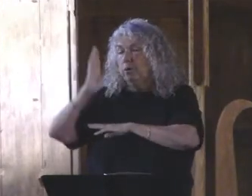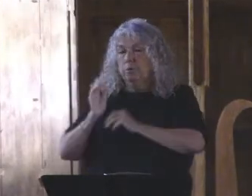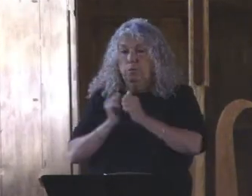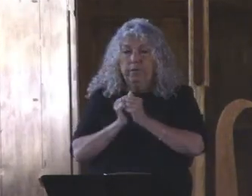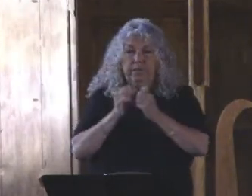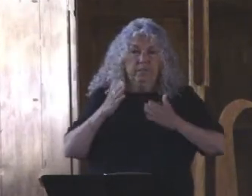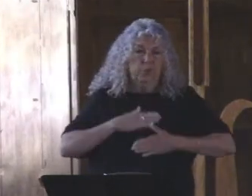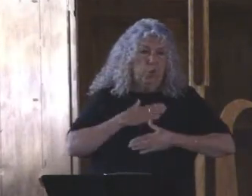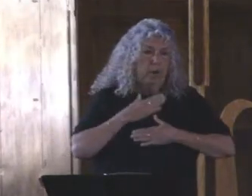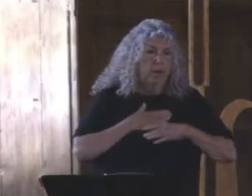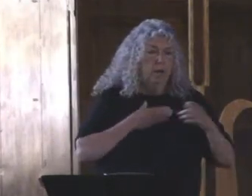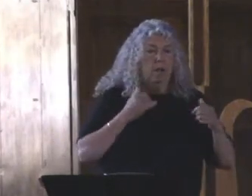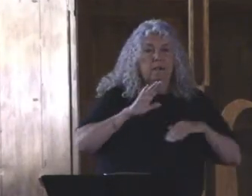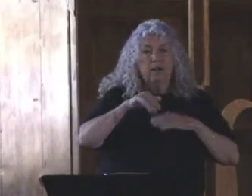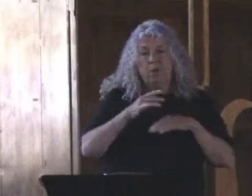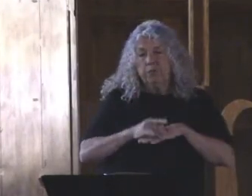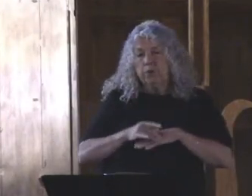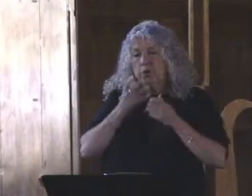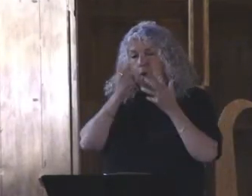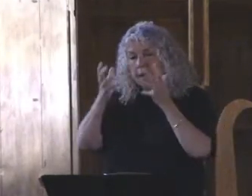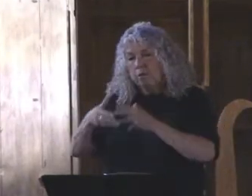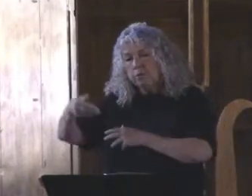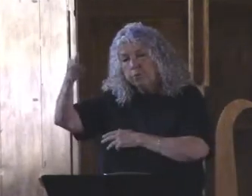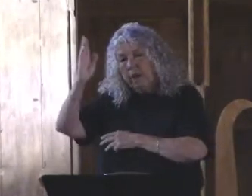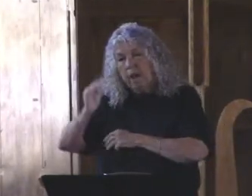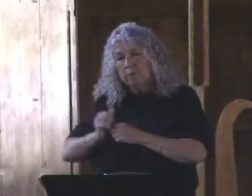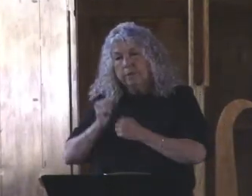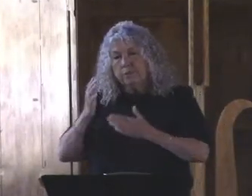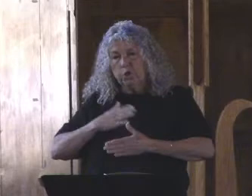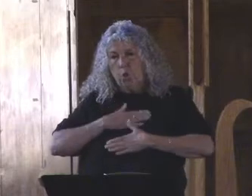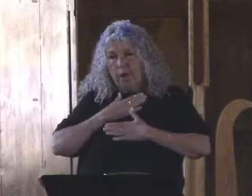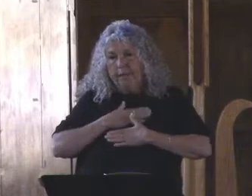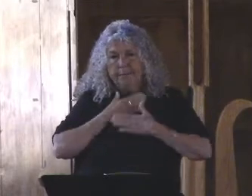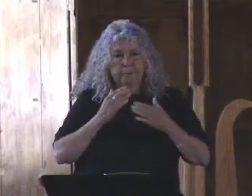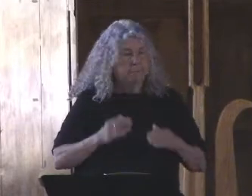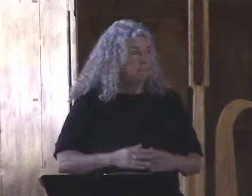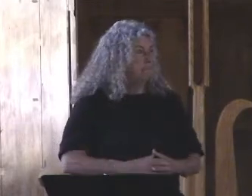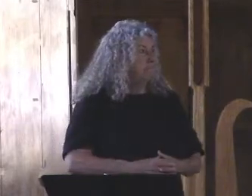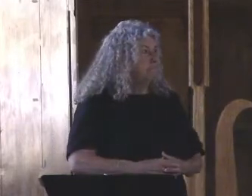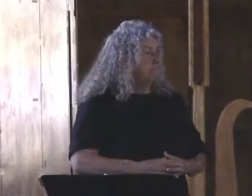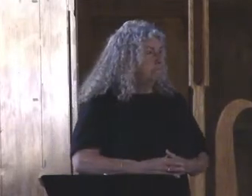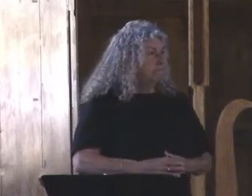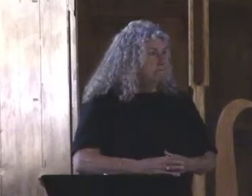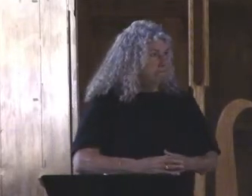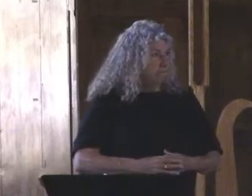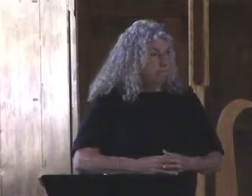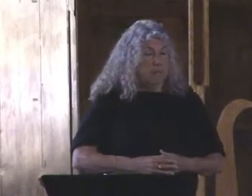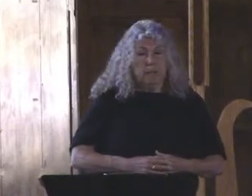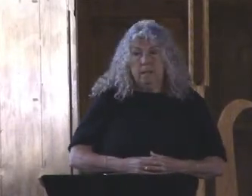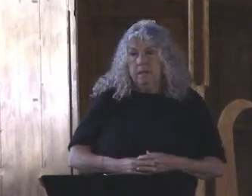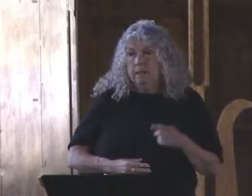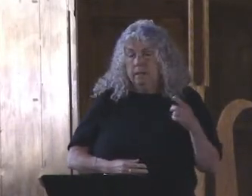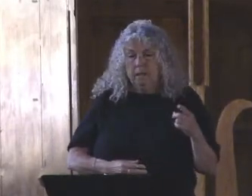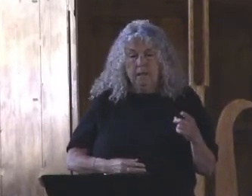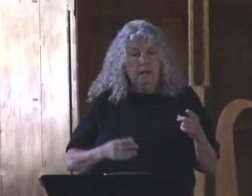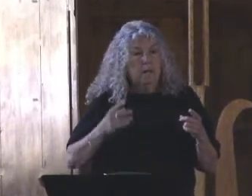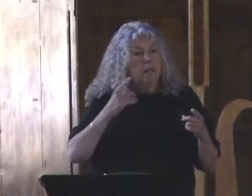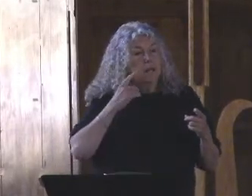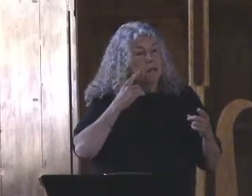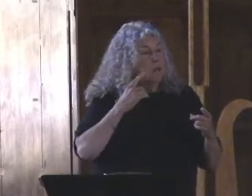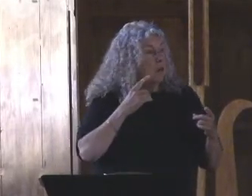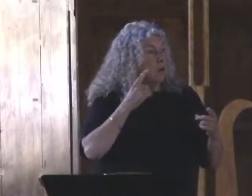joy. Let all the earth cry out to God with joy. Shout joyfully to